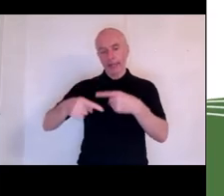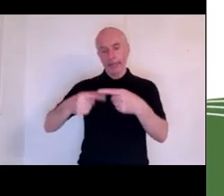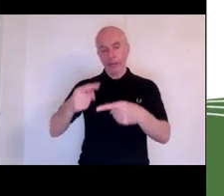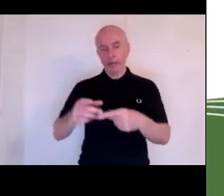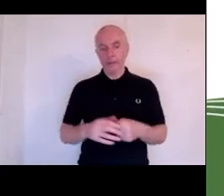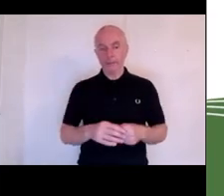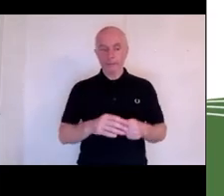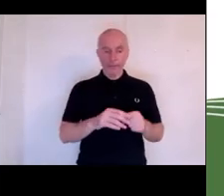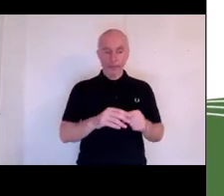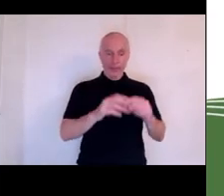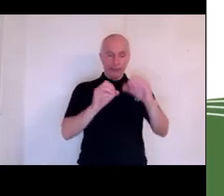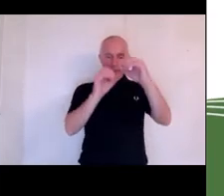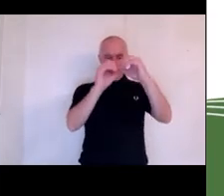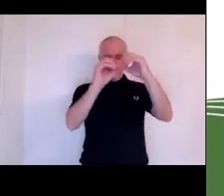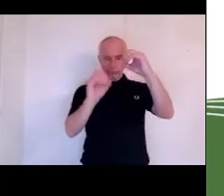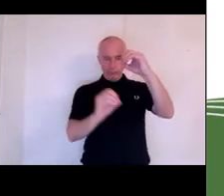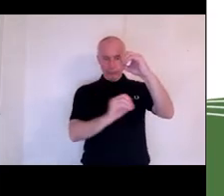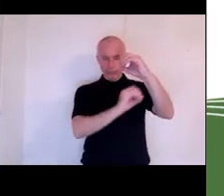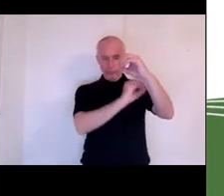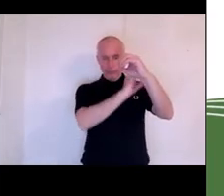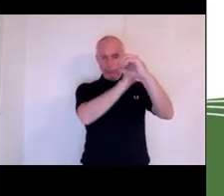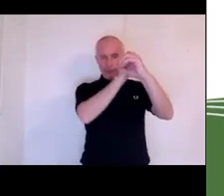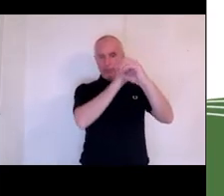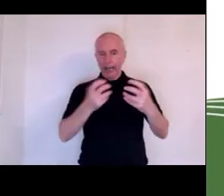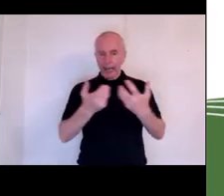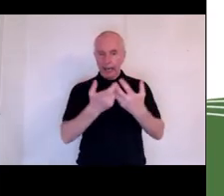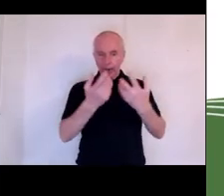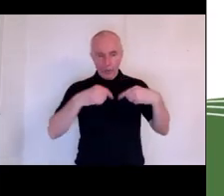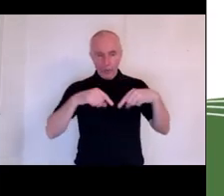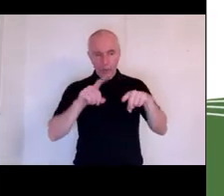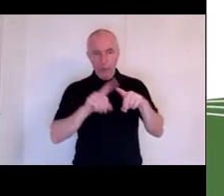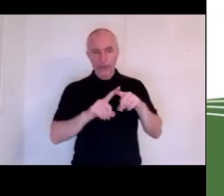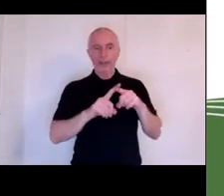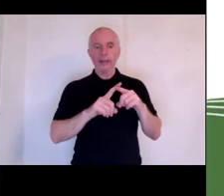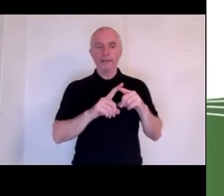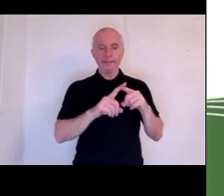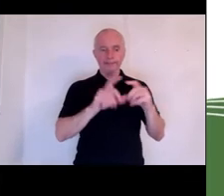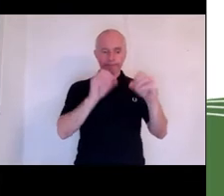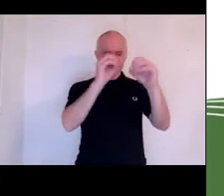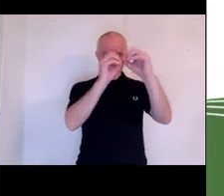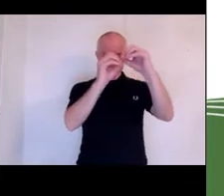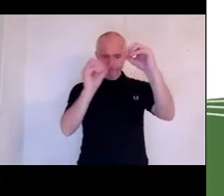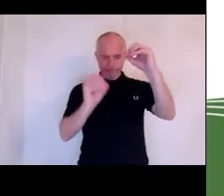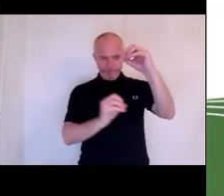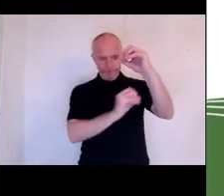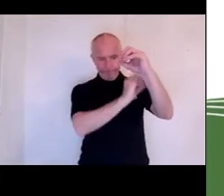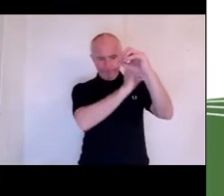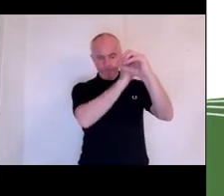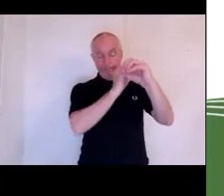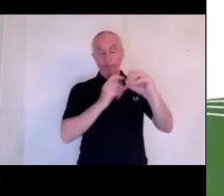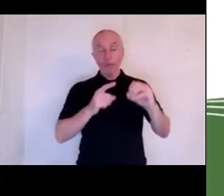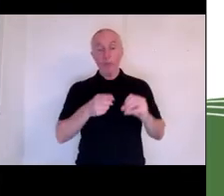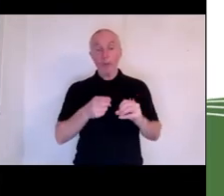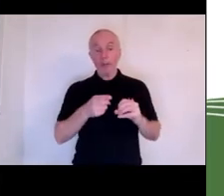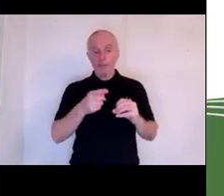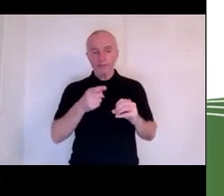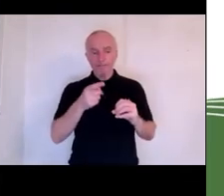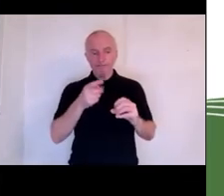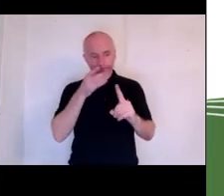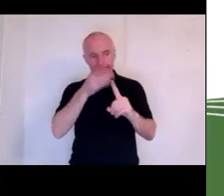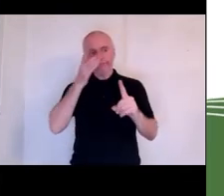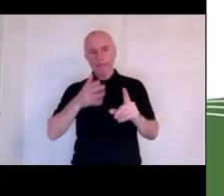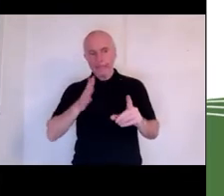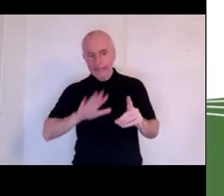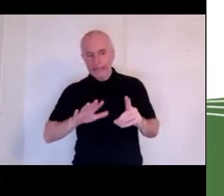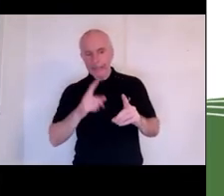process by how we process and bring data together in a coherent manner. So we start by identifying a need and then we make